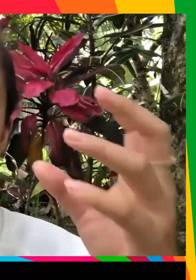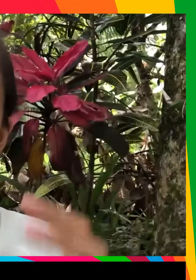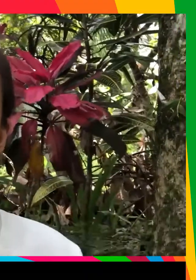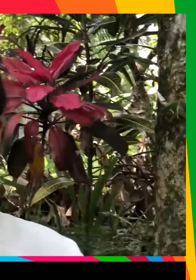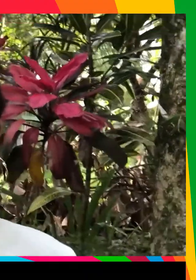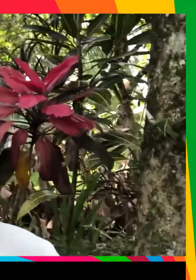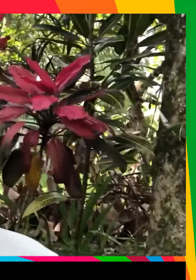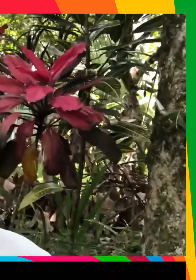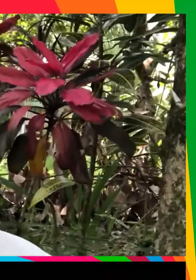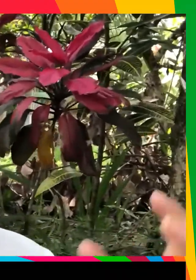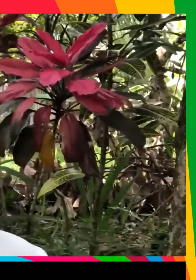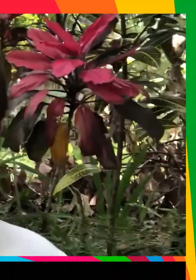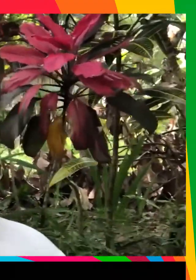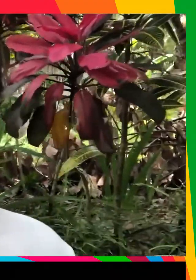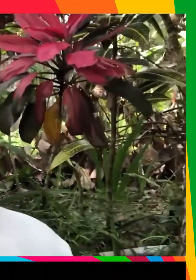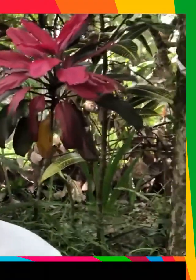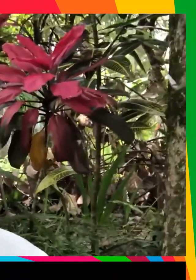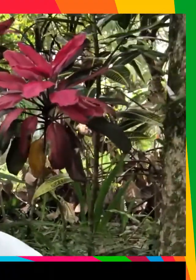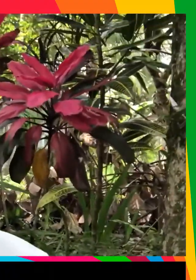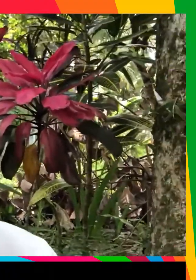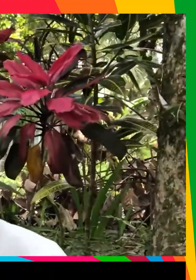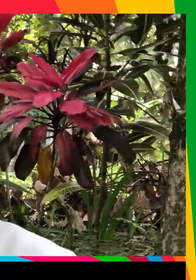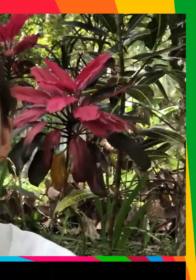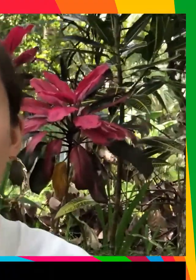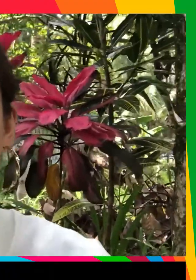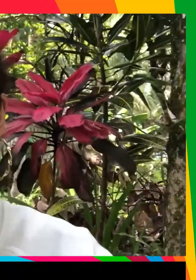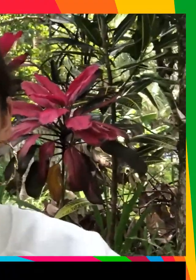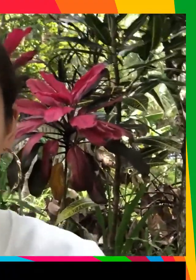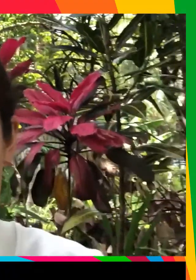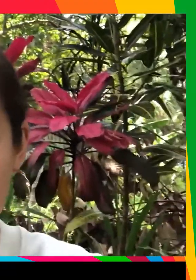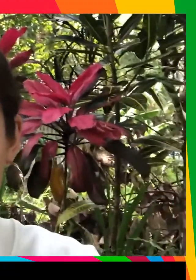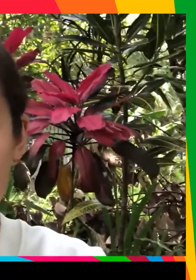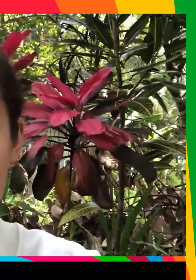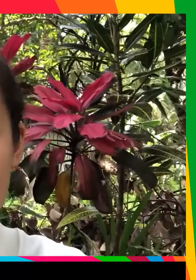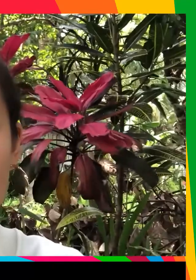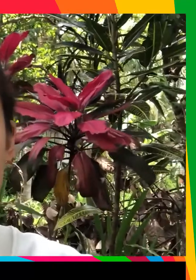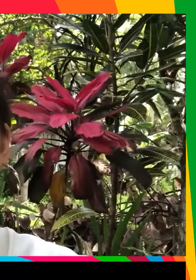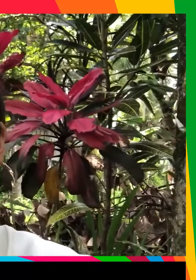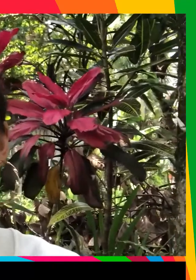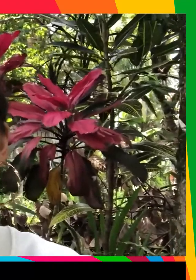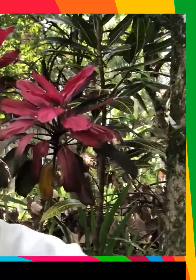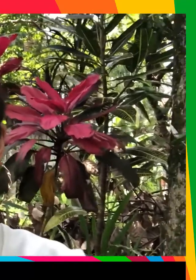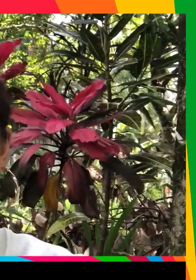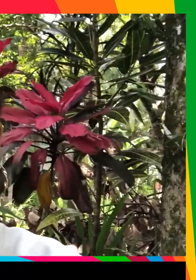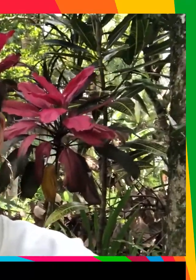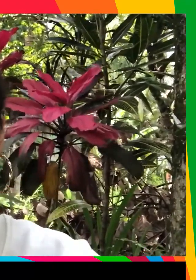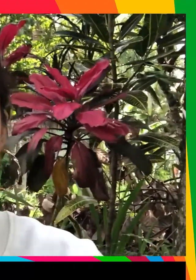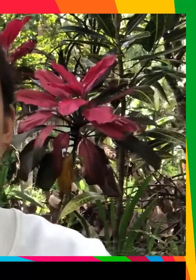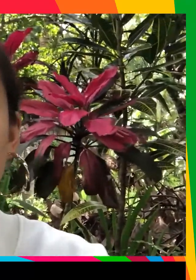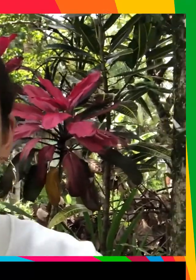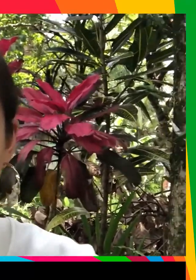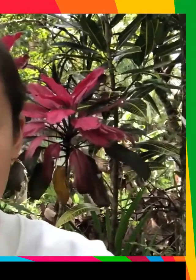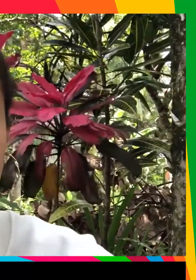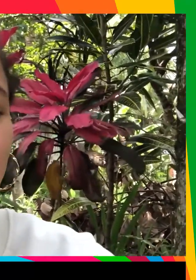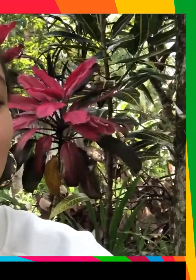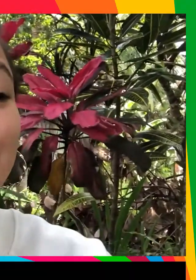think the strength that a youth movement such as Bye Bye Plastic Bags can bring to accelerating these goals is thinking outside the box,